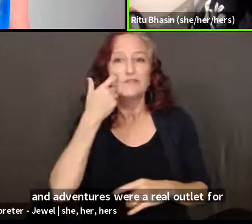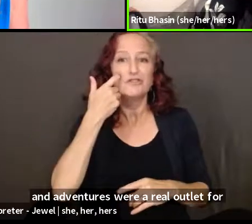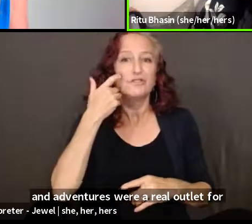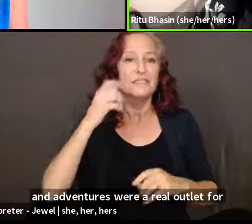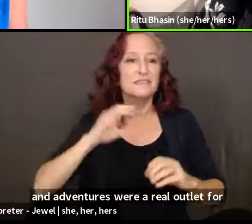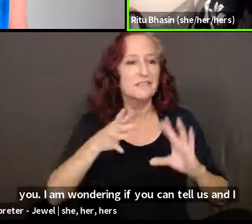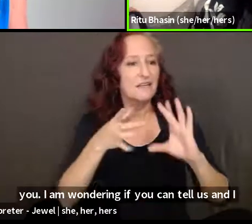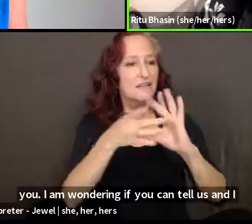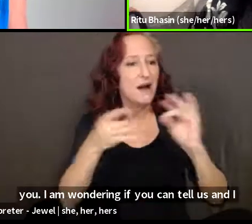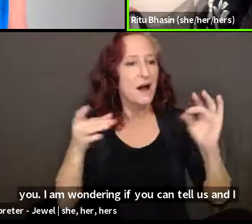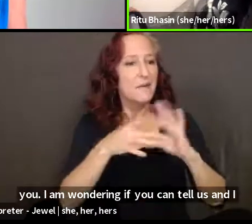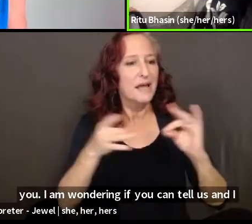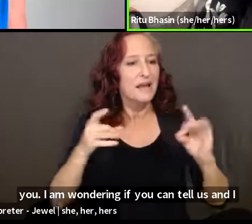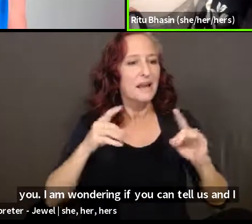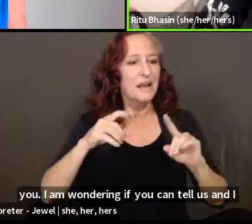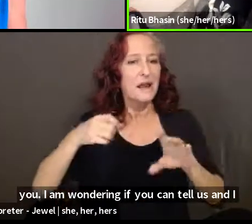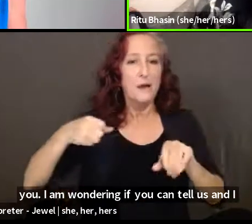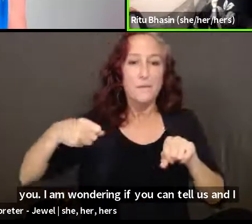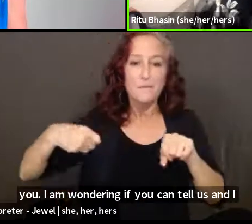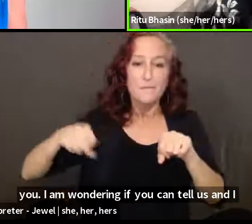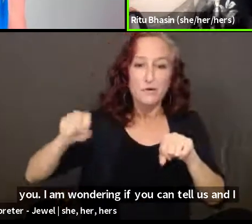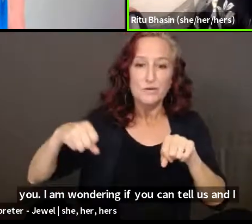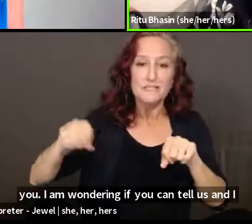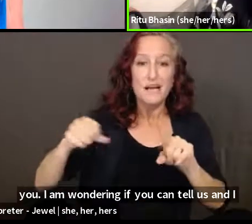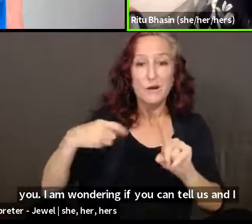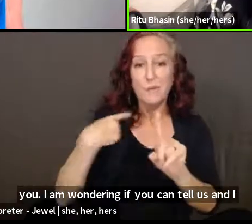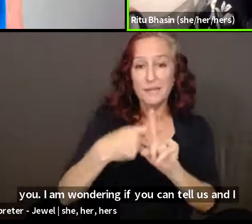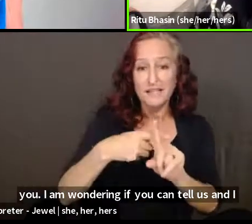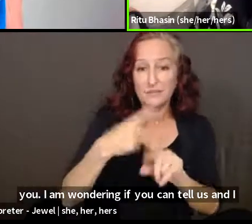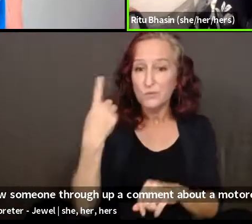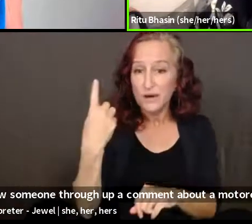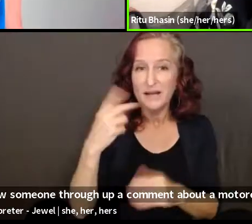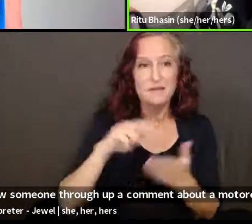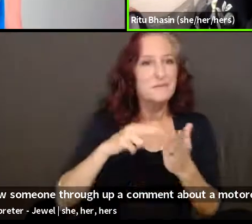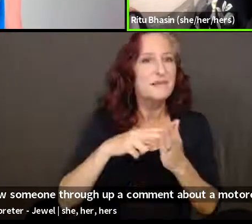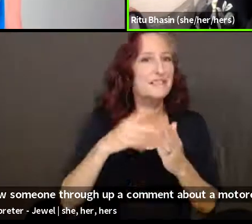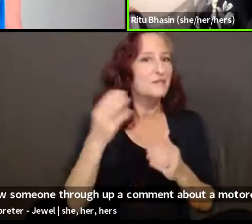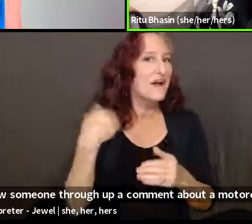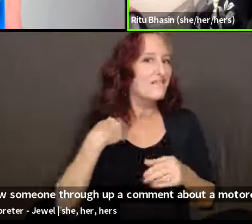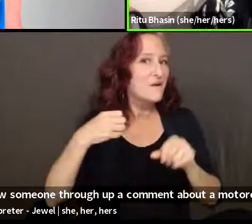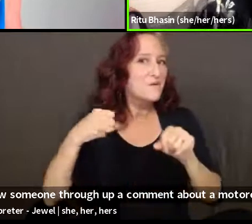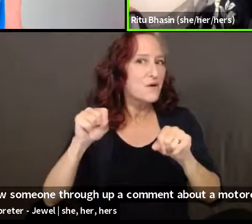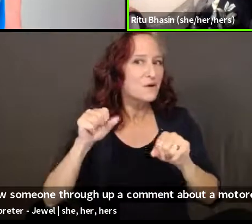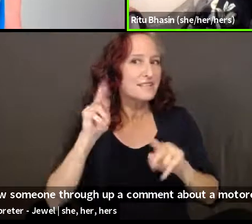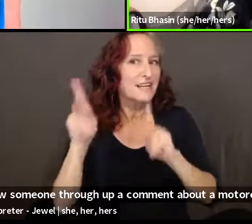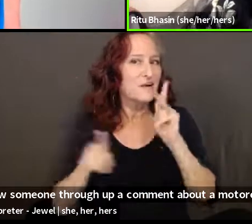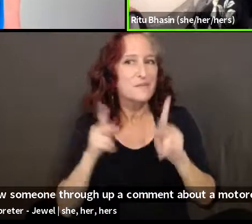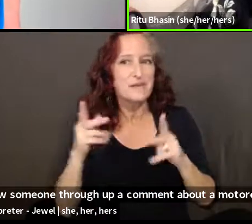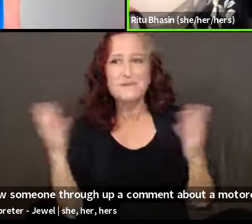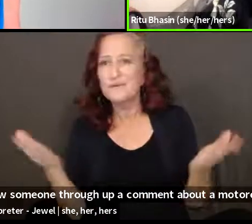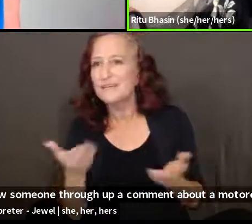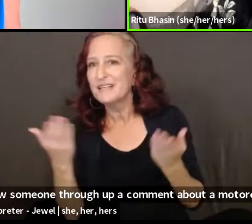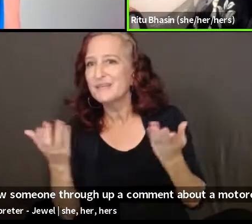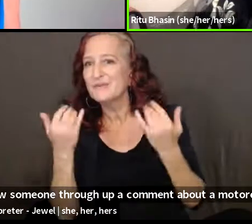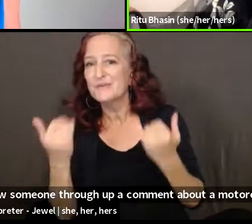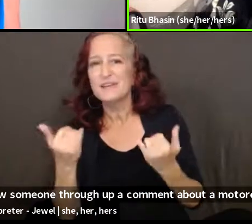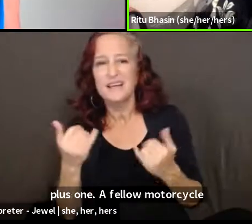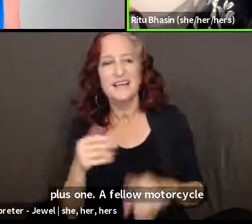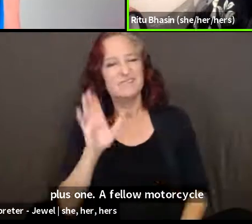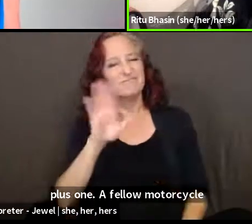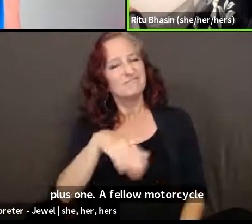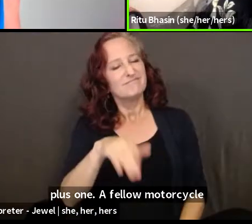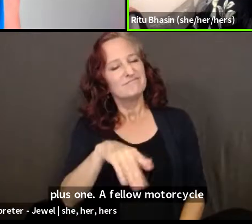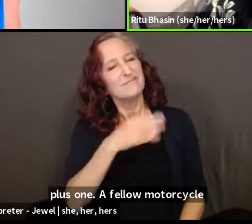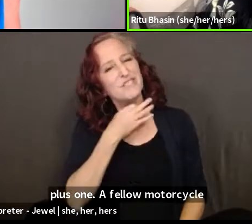comment about motorcycling +1. So there's fellow motorcycling fans on today. What is it about